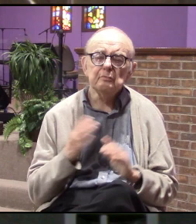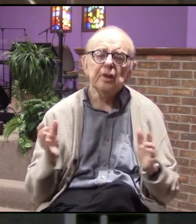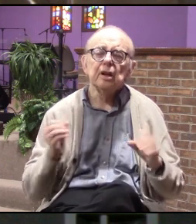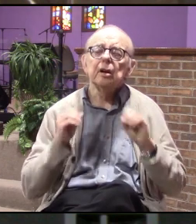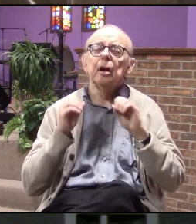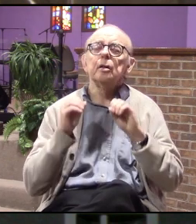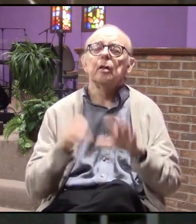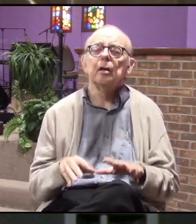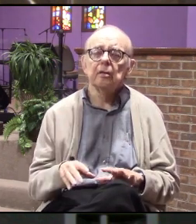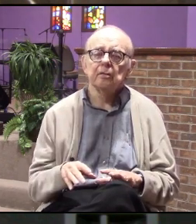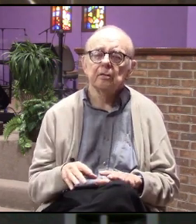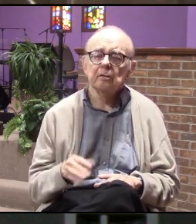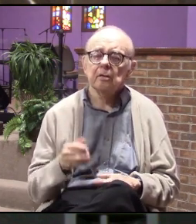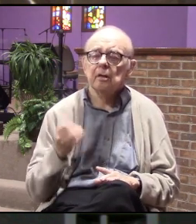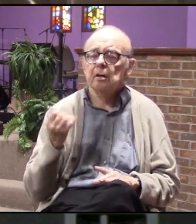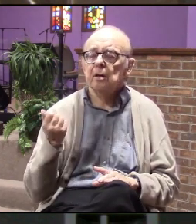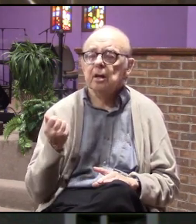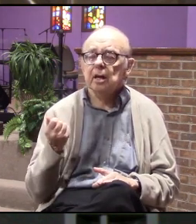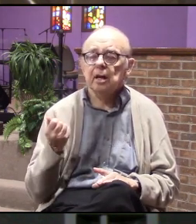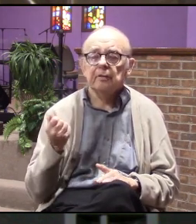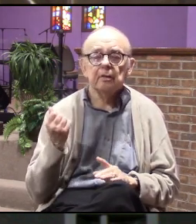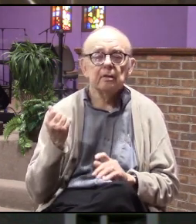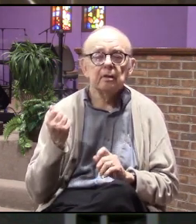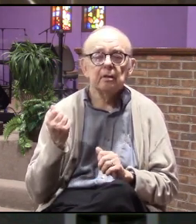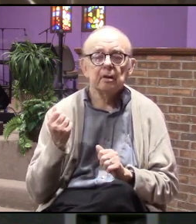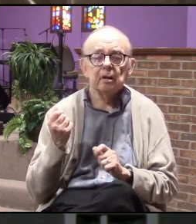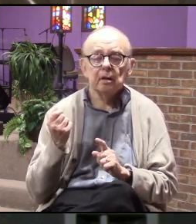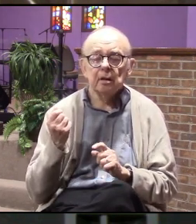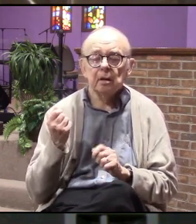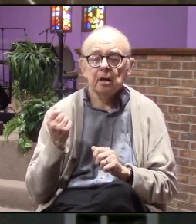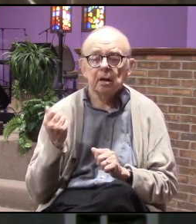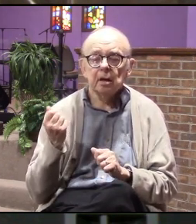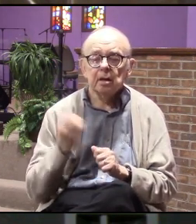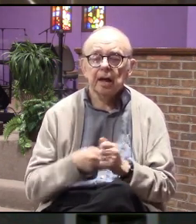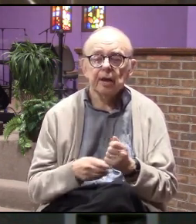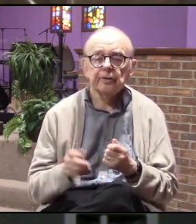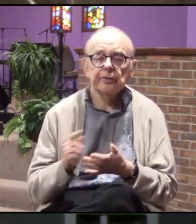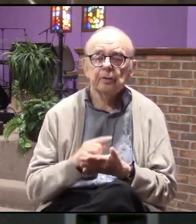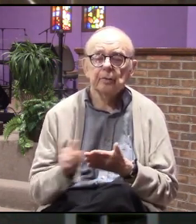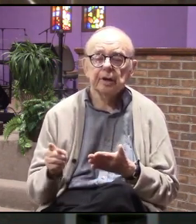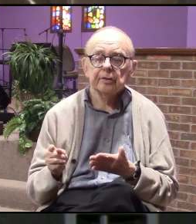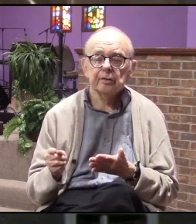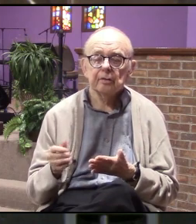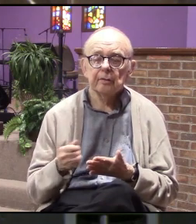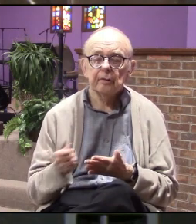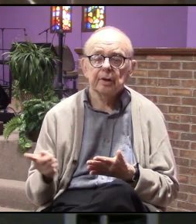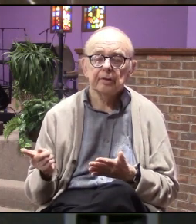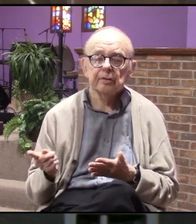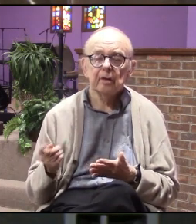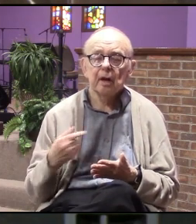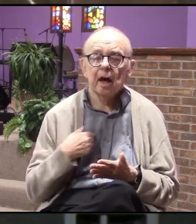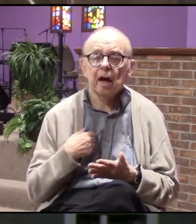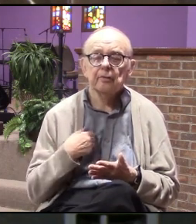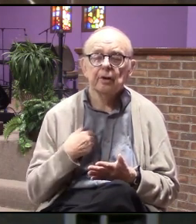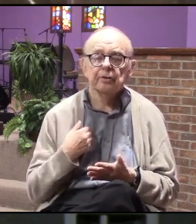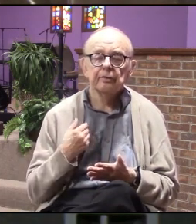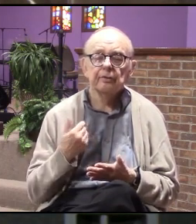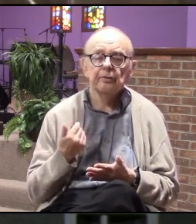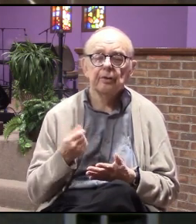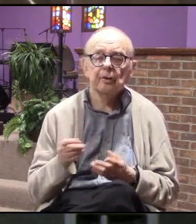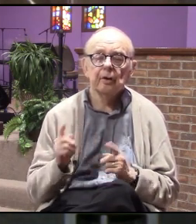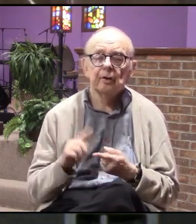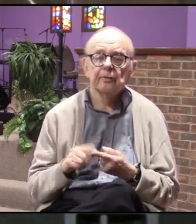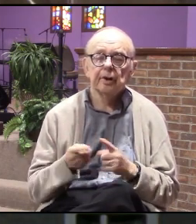loss. Just in the last few weeks, I've lost a few friends that I've grown up